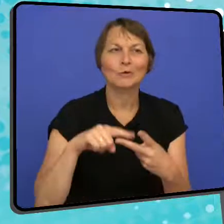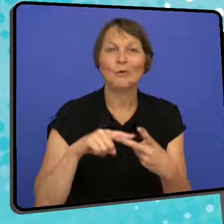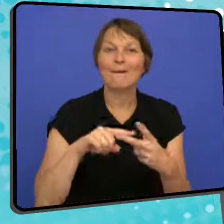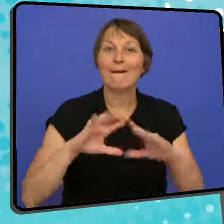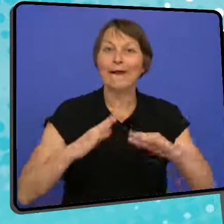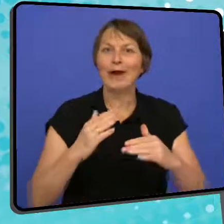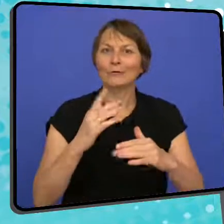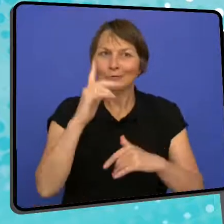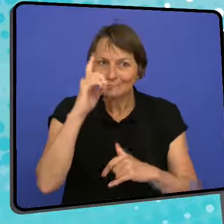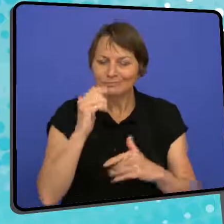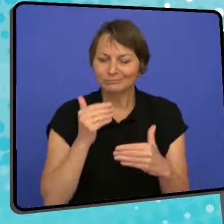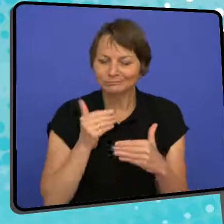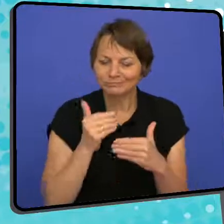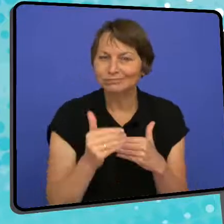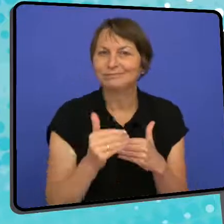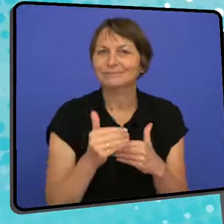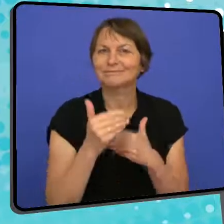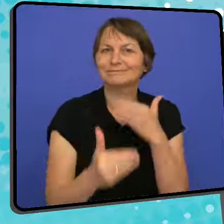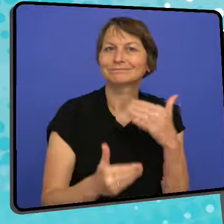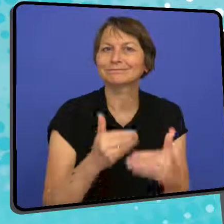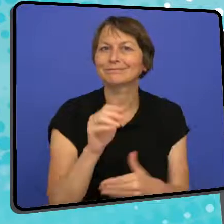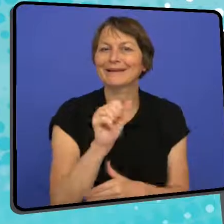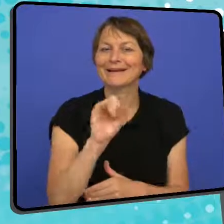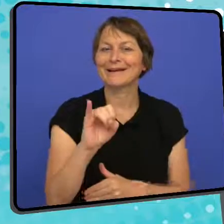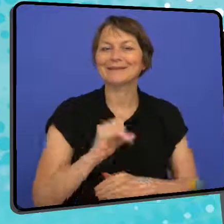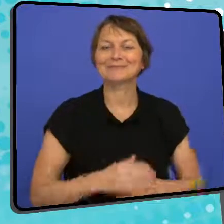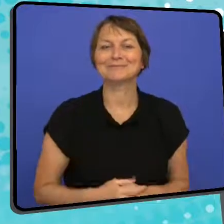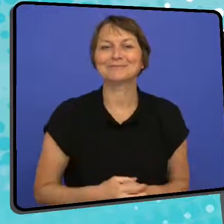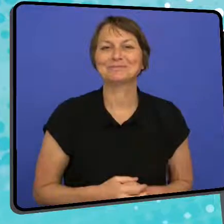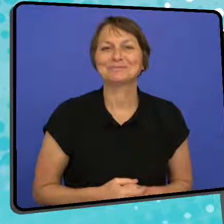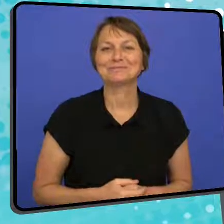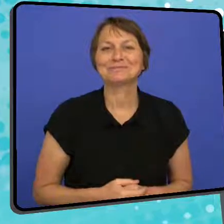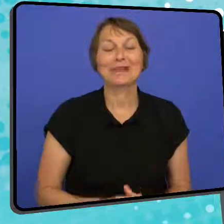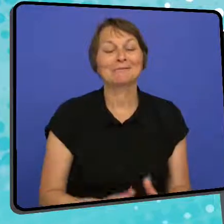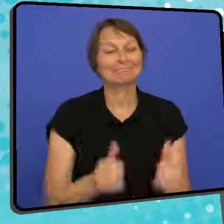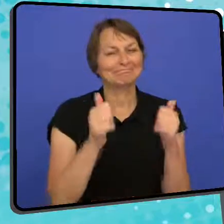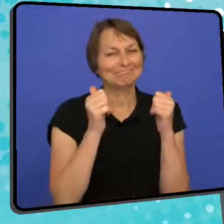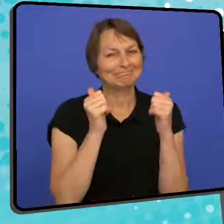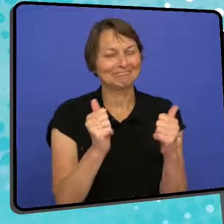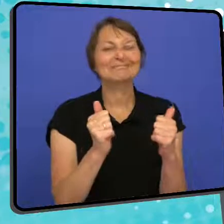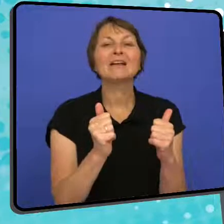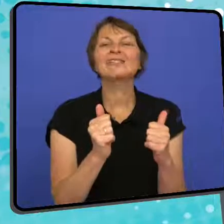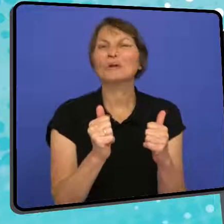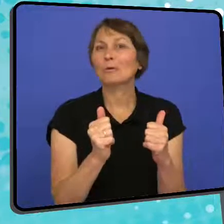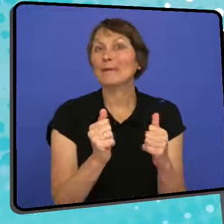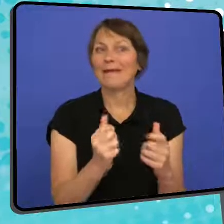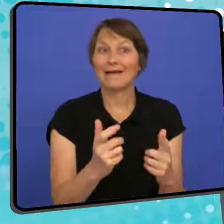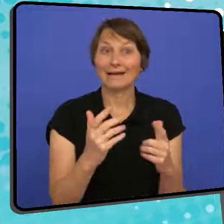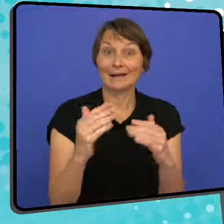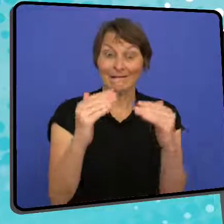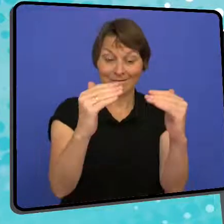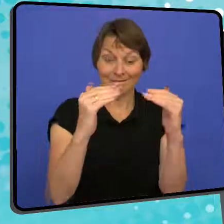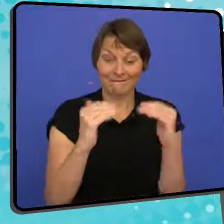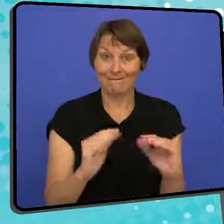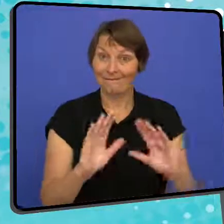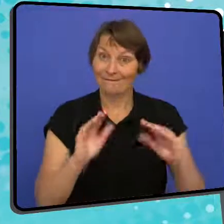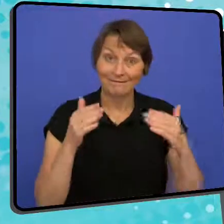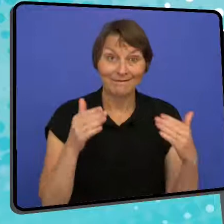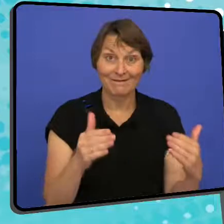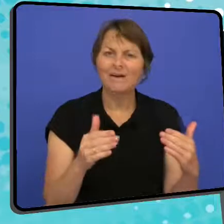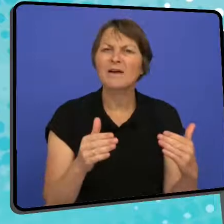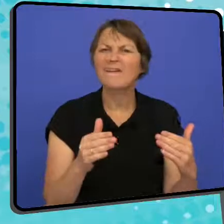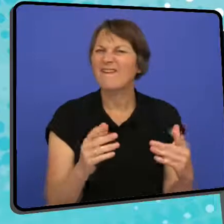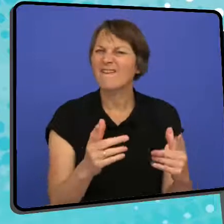as well. And actually, that brings us really nicely to our quickfire questions. So for our